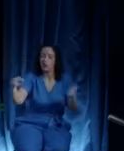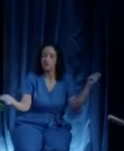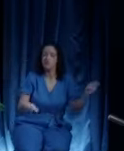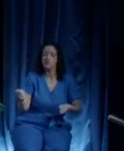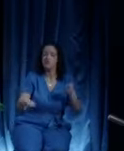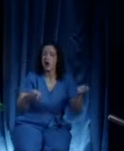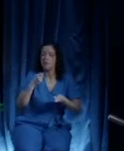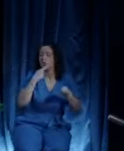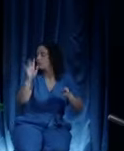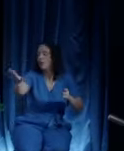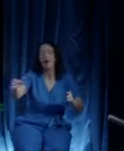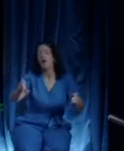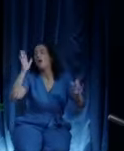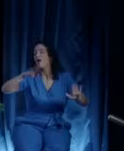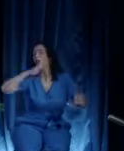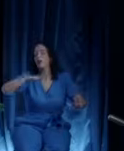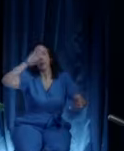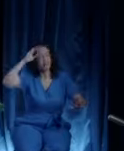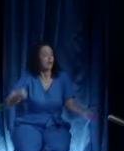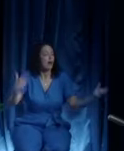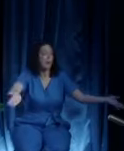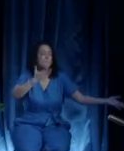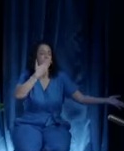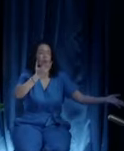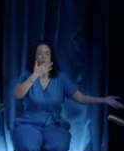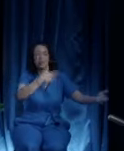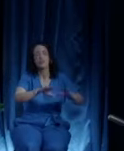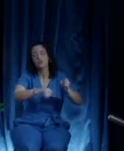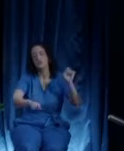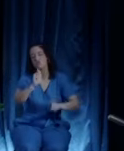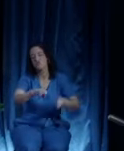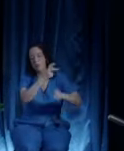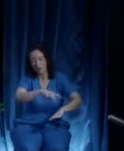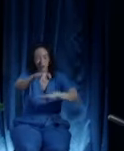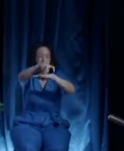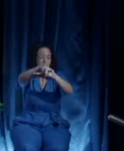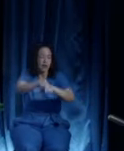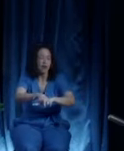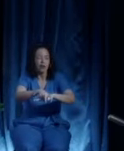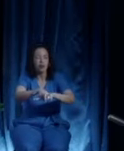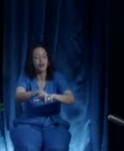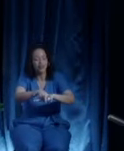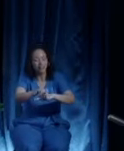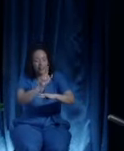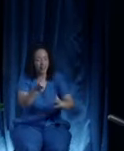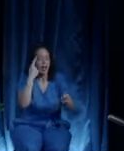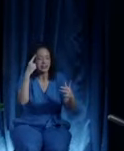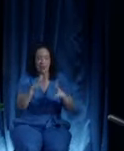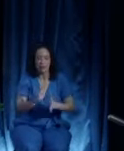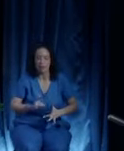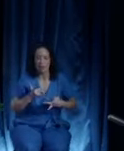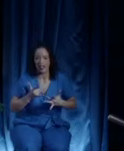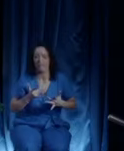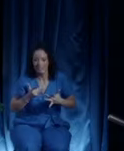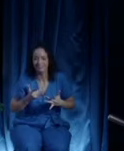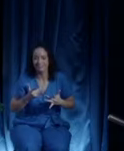plonked herself down on it. She just couldn't be asked. She was just like, I've had it with all these coronations. And I knew how she felt by the time I finished the book.